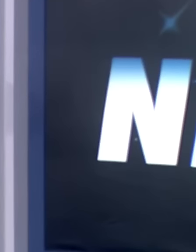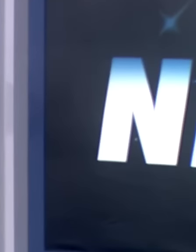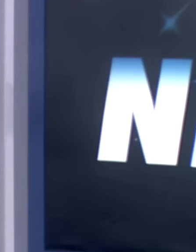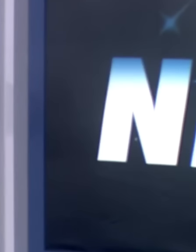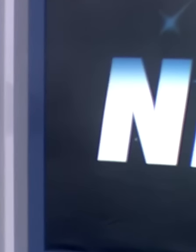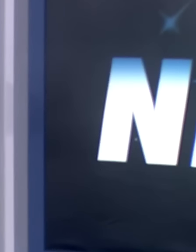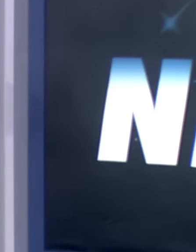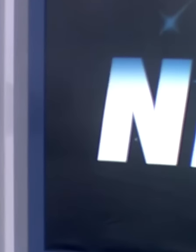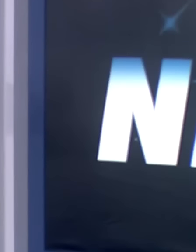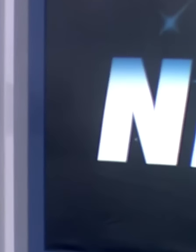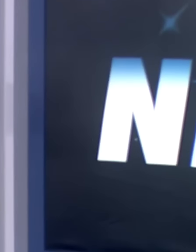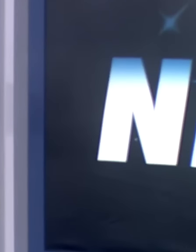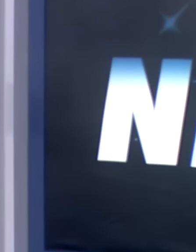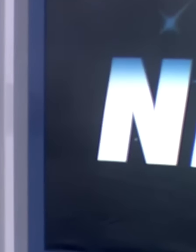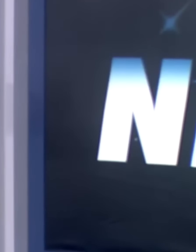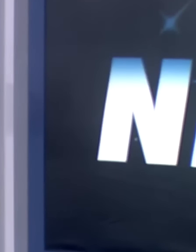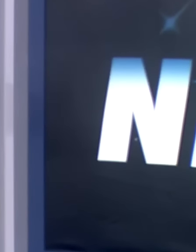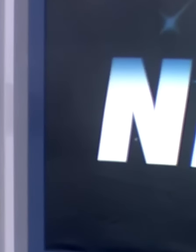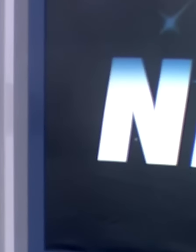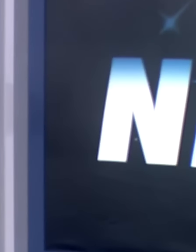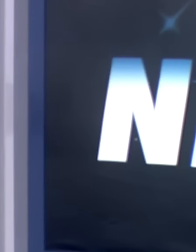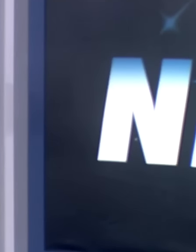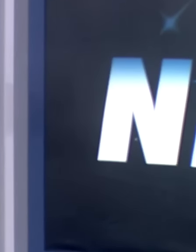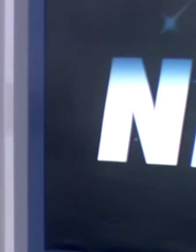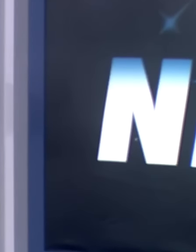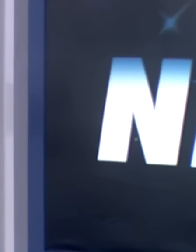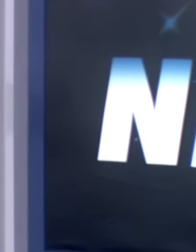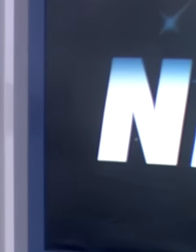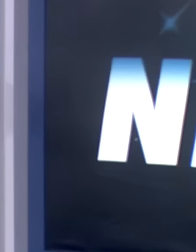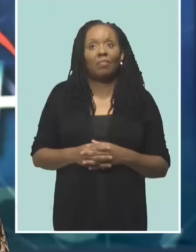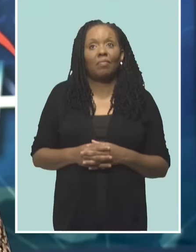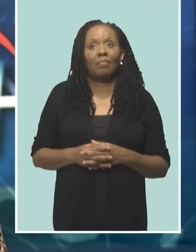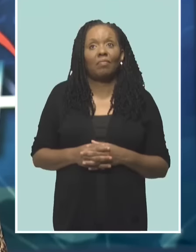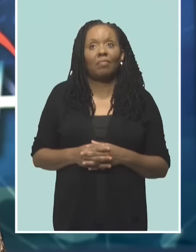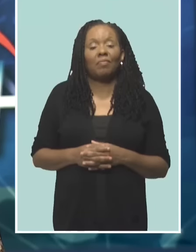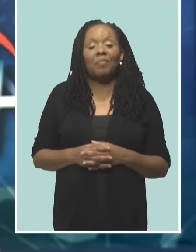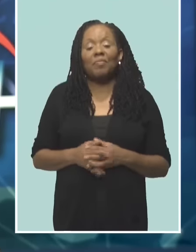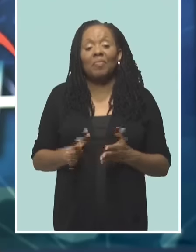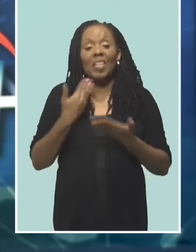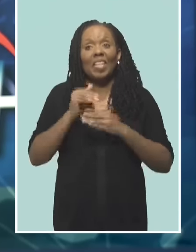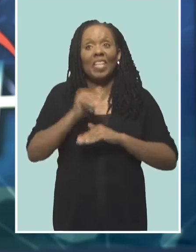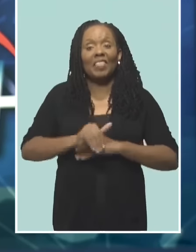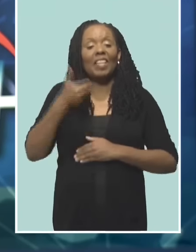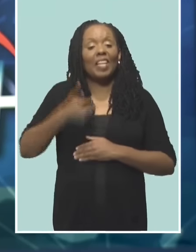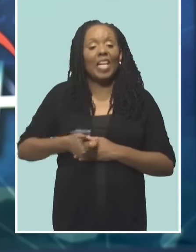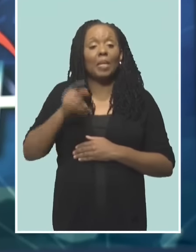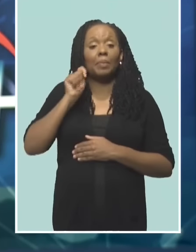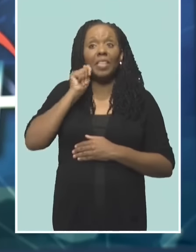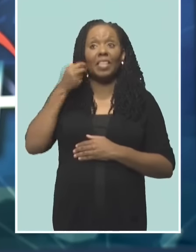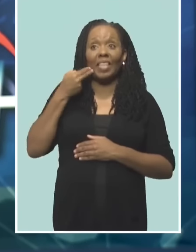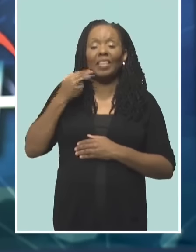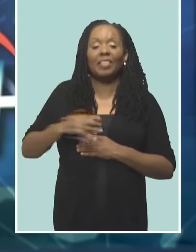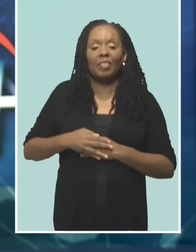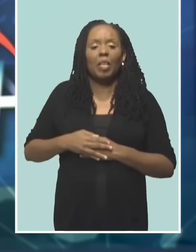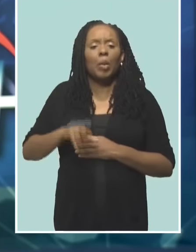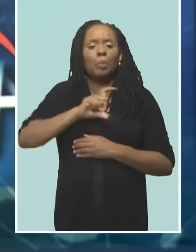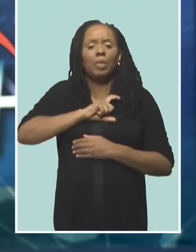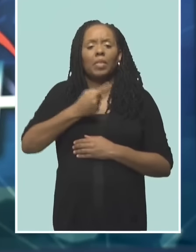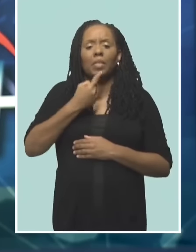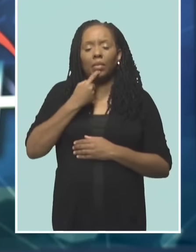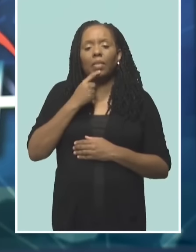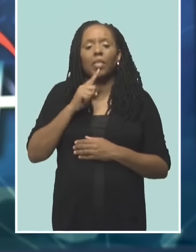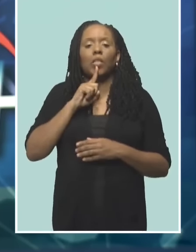Good evening to you on this Saturday, August 10th. I'm Tisha Hines with NewsNight. Local police say their crime-fighting efforts are